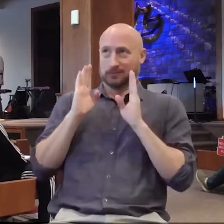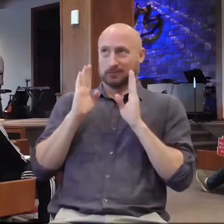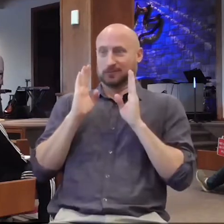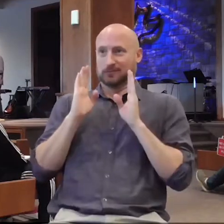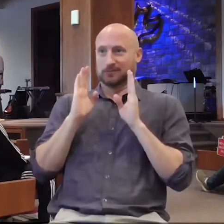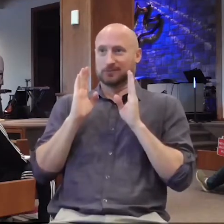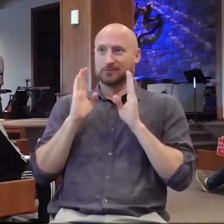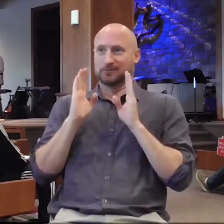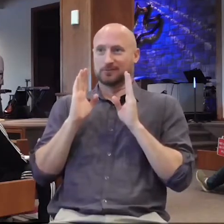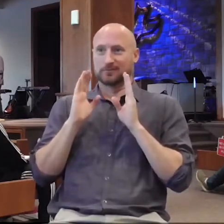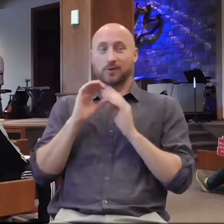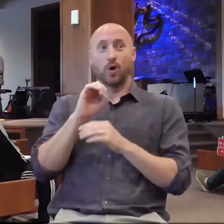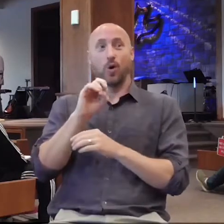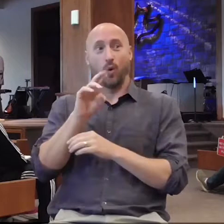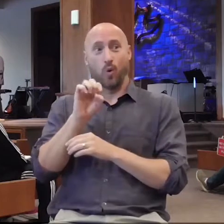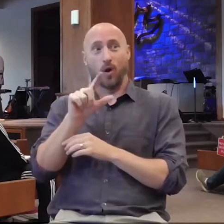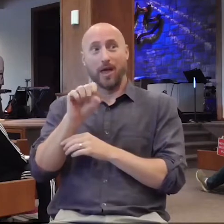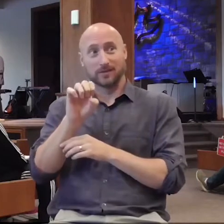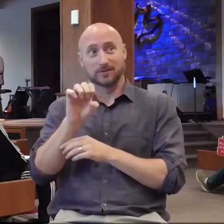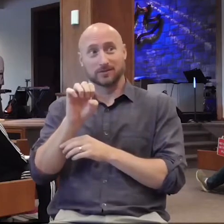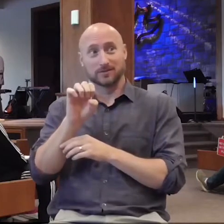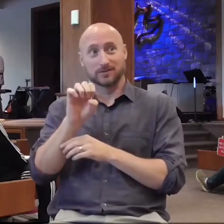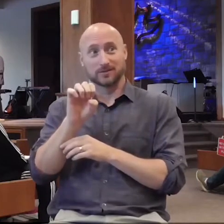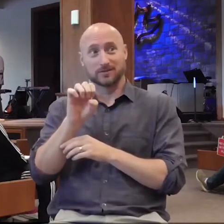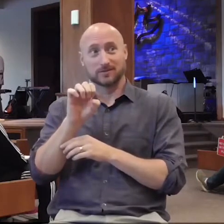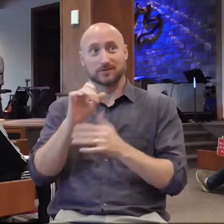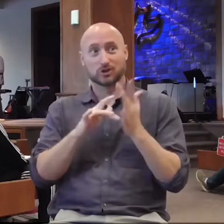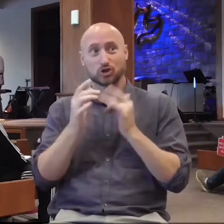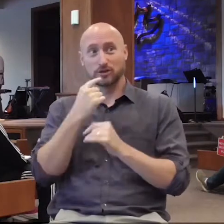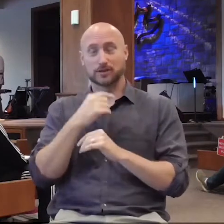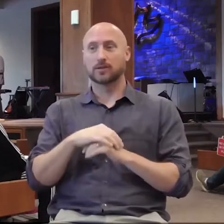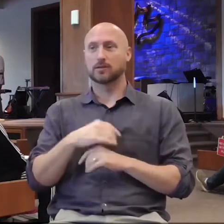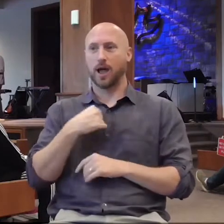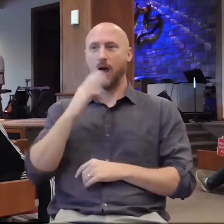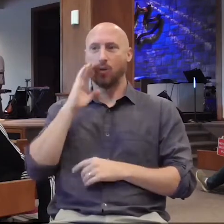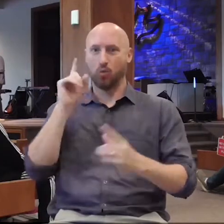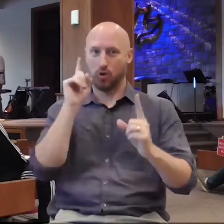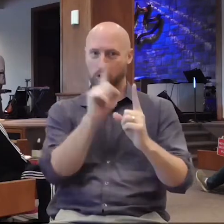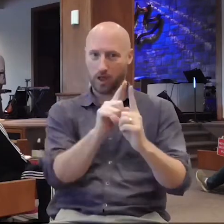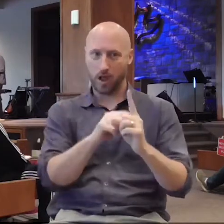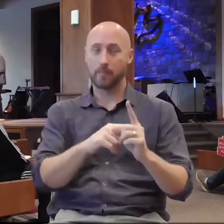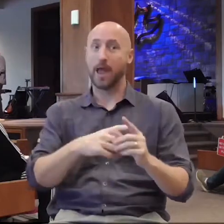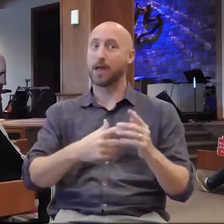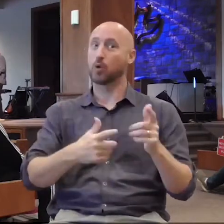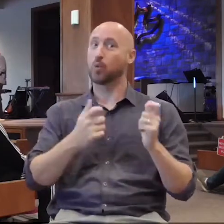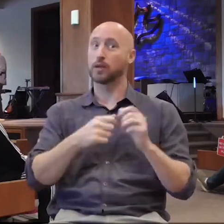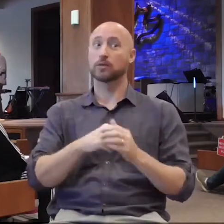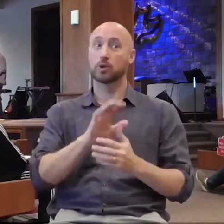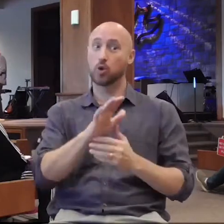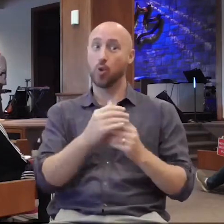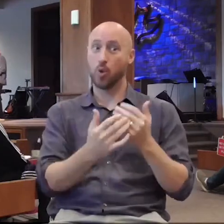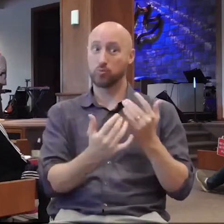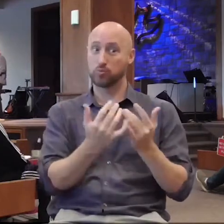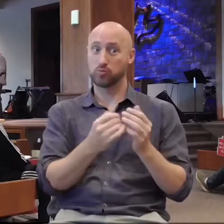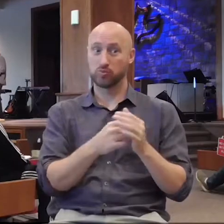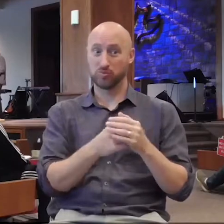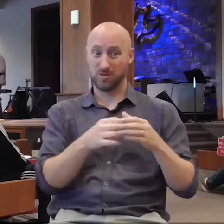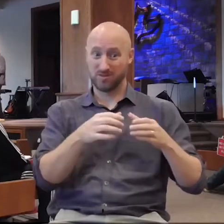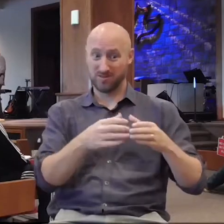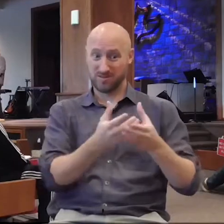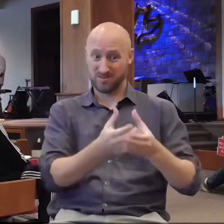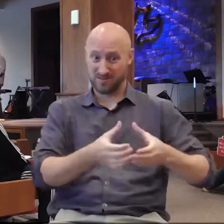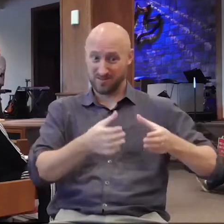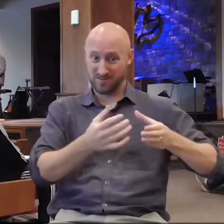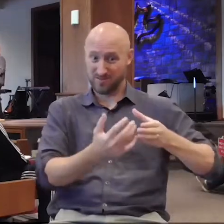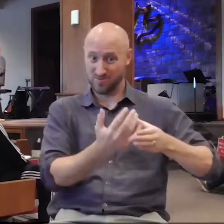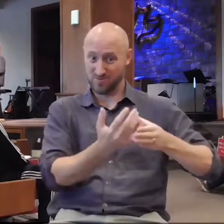He says, I will come unto thee and quickly and remove thy lampstand out of his place,